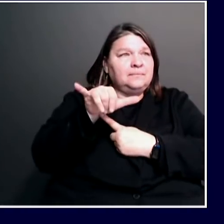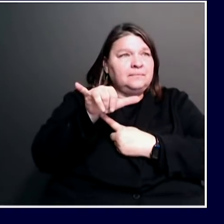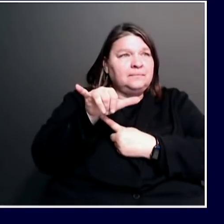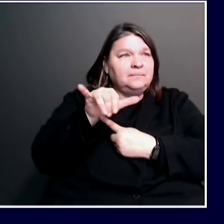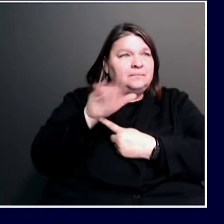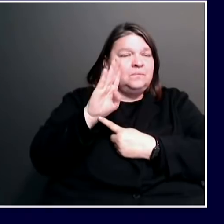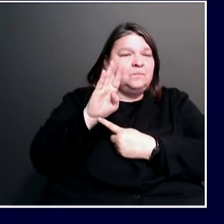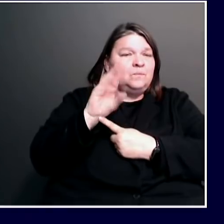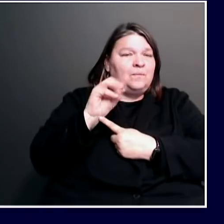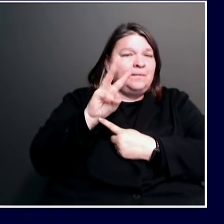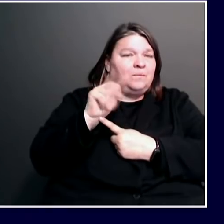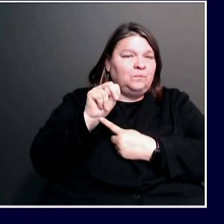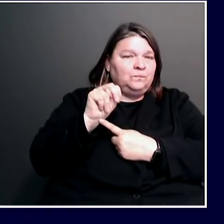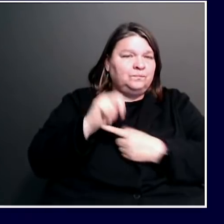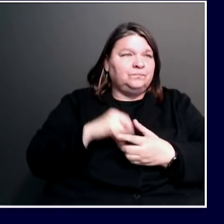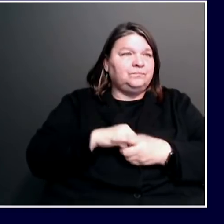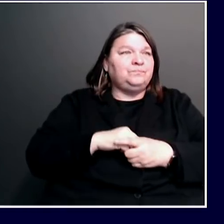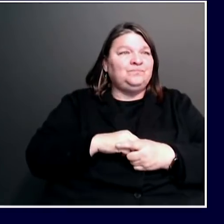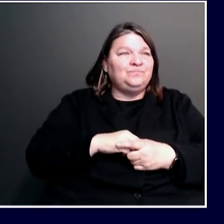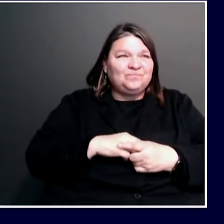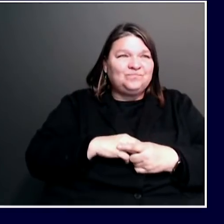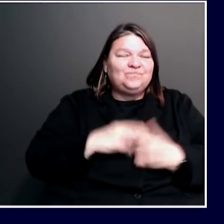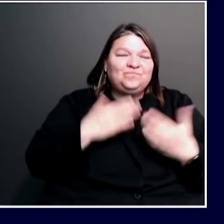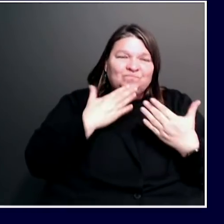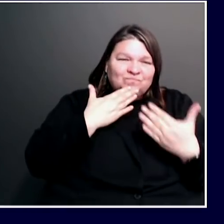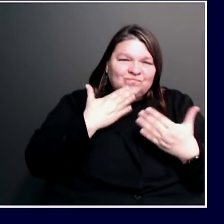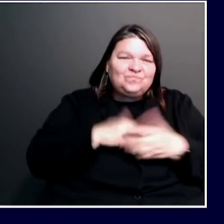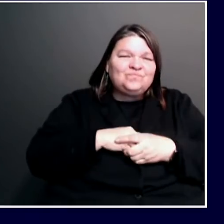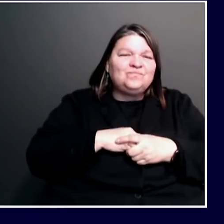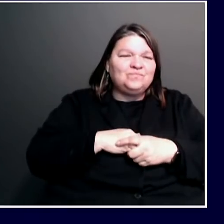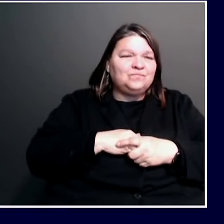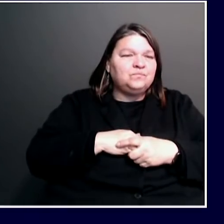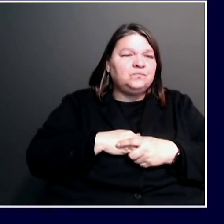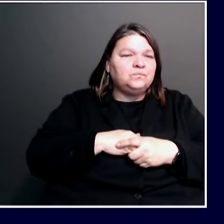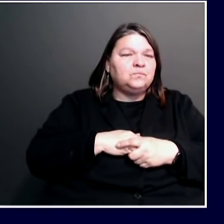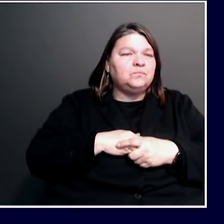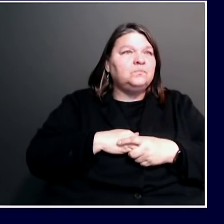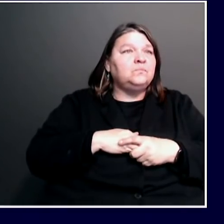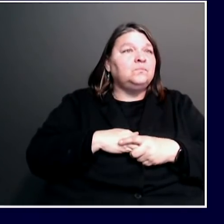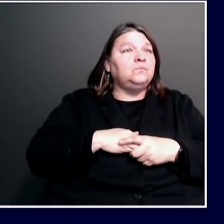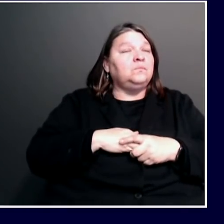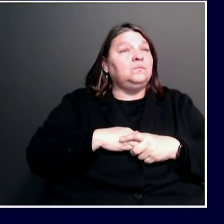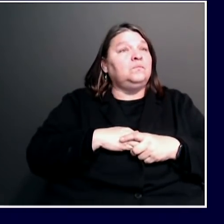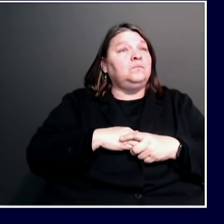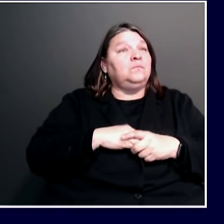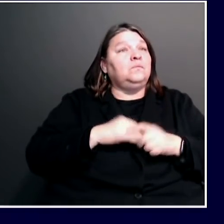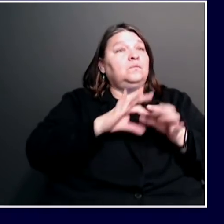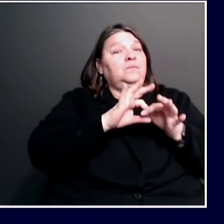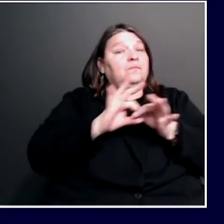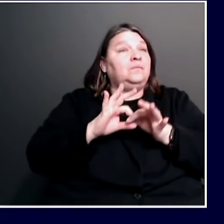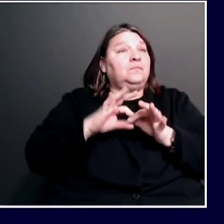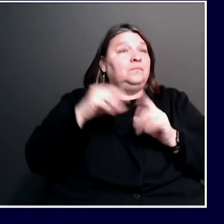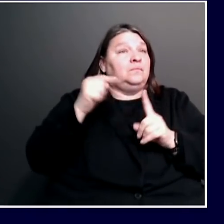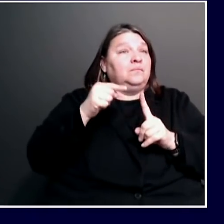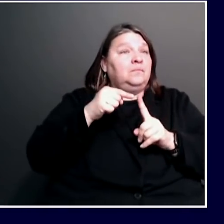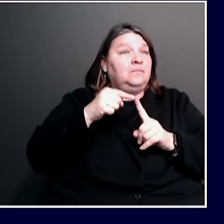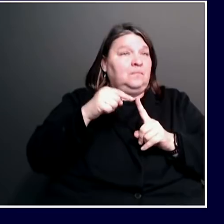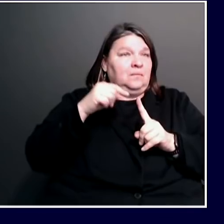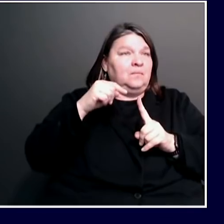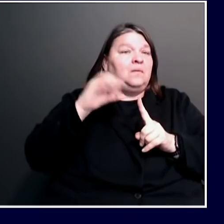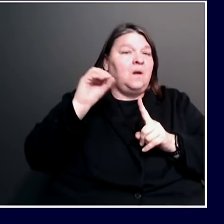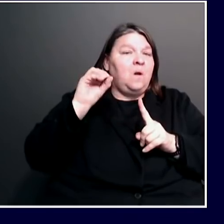Thank you, Dr. Shah and Commissioner Lambrou. Speaking of variants, do you have concerns about what's being called